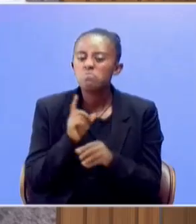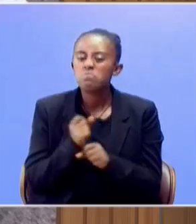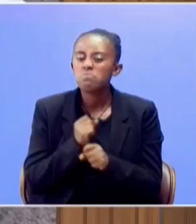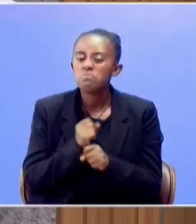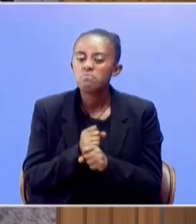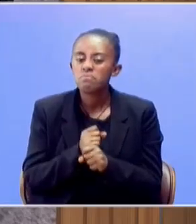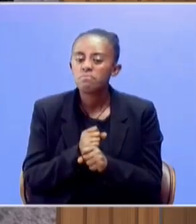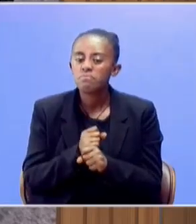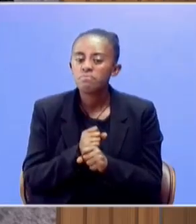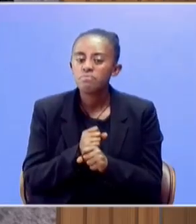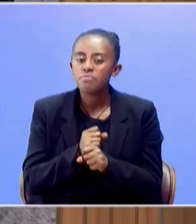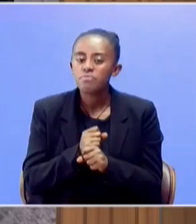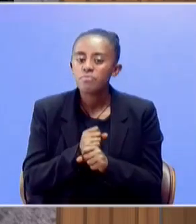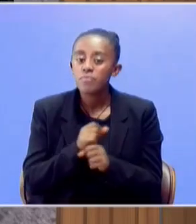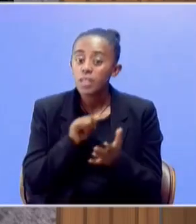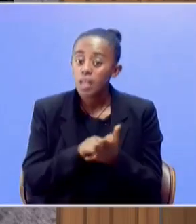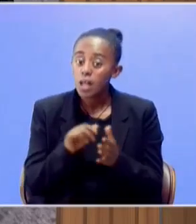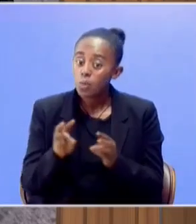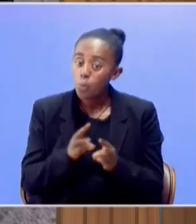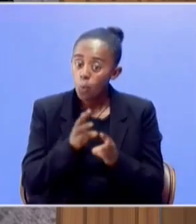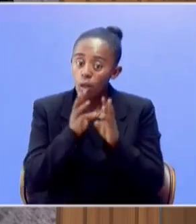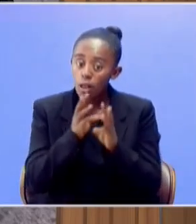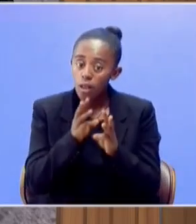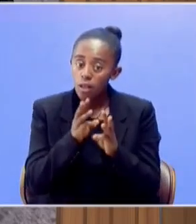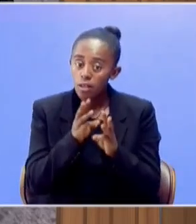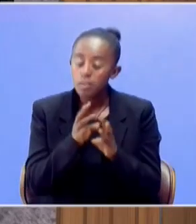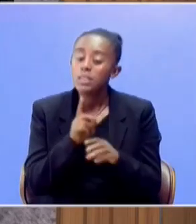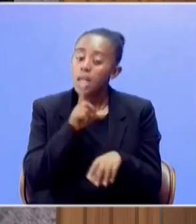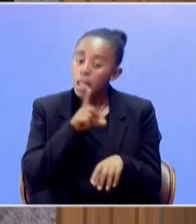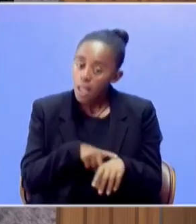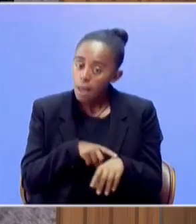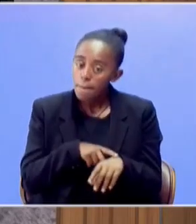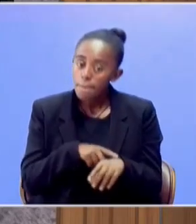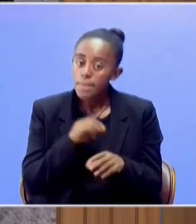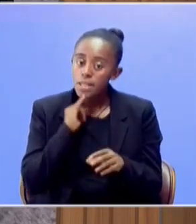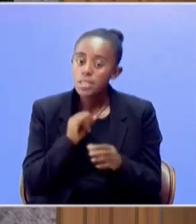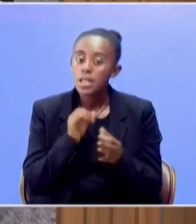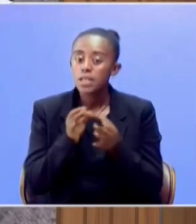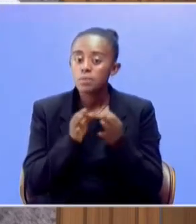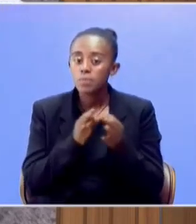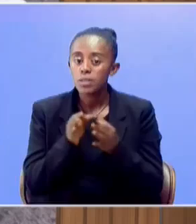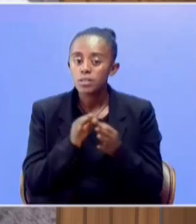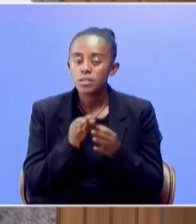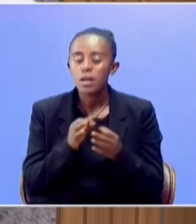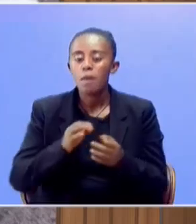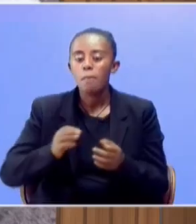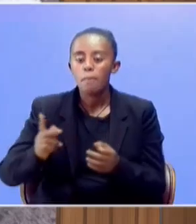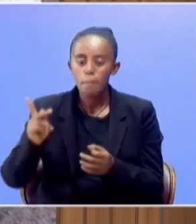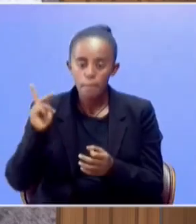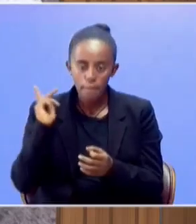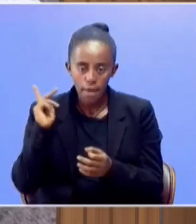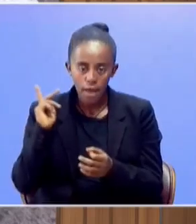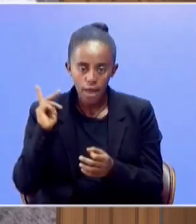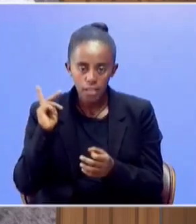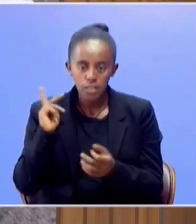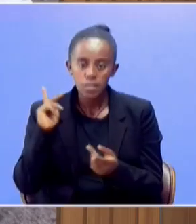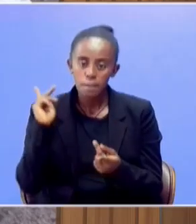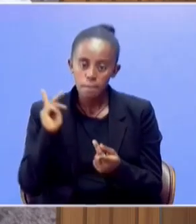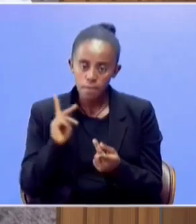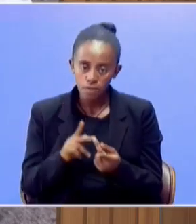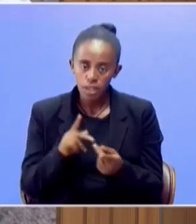That way, that time is expressed using what?